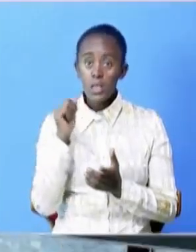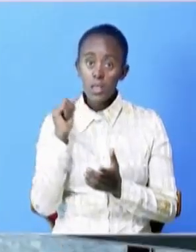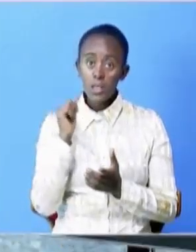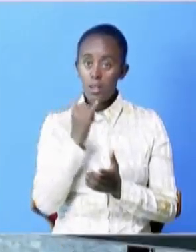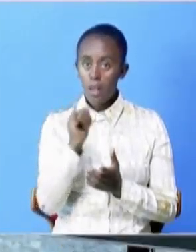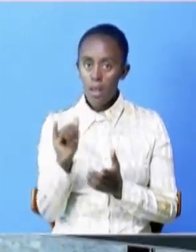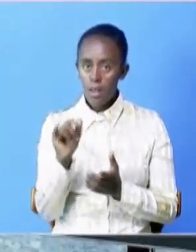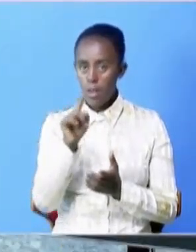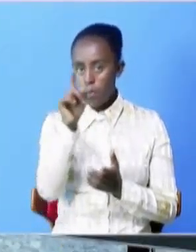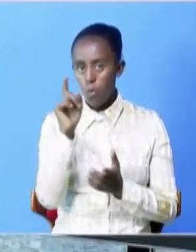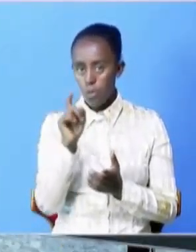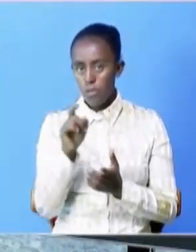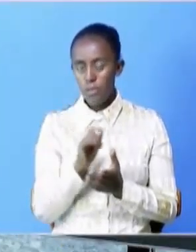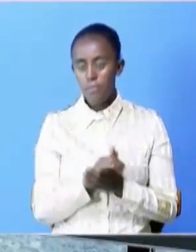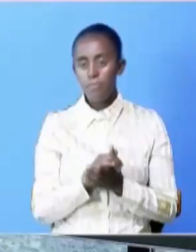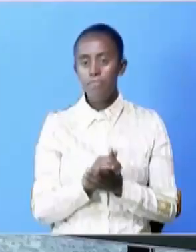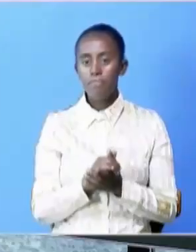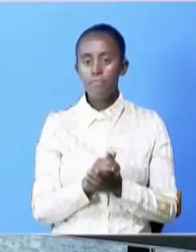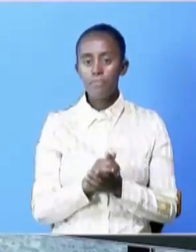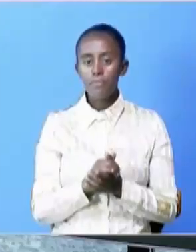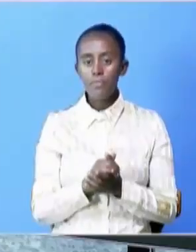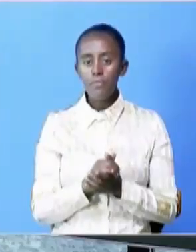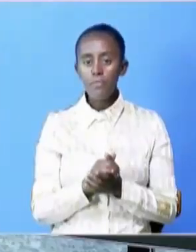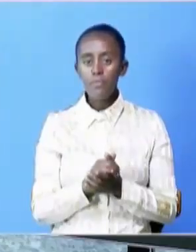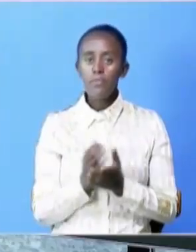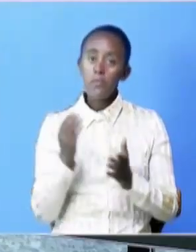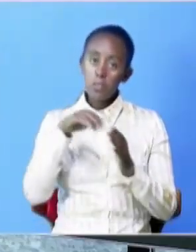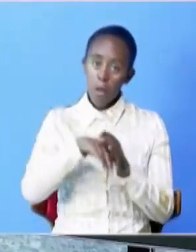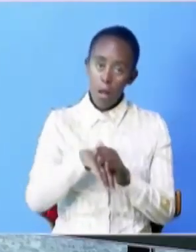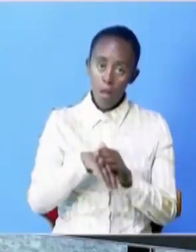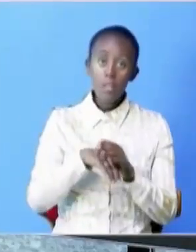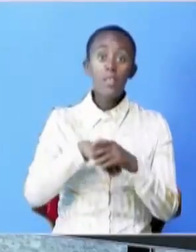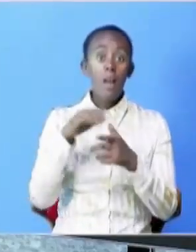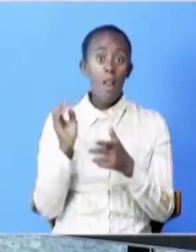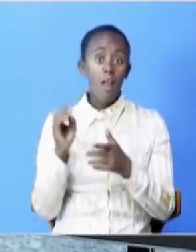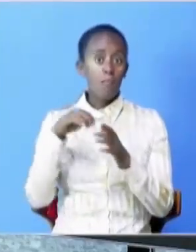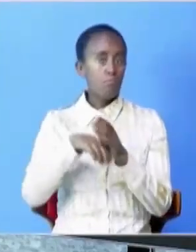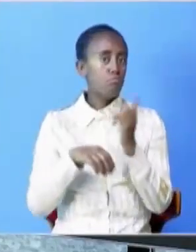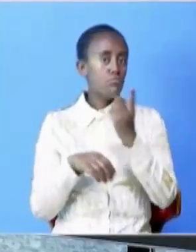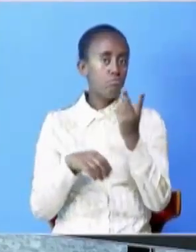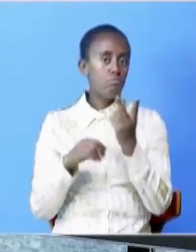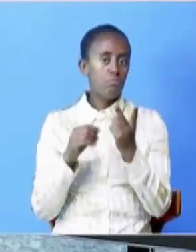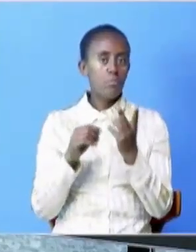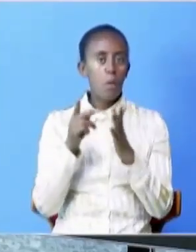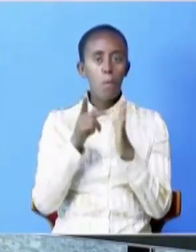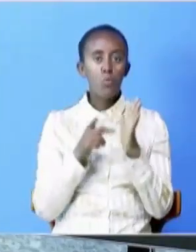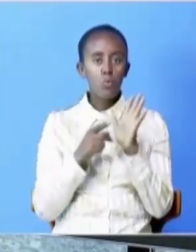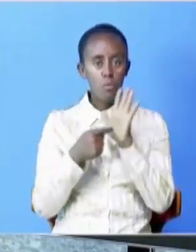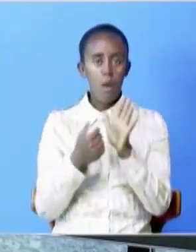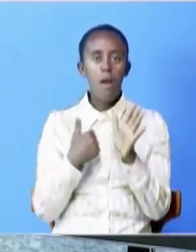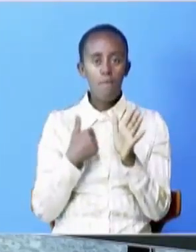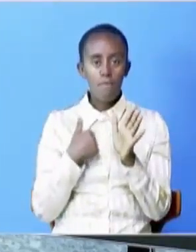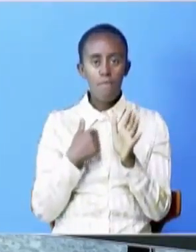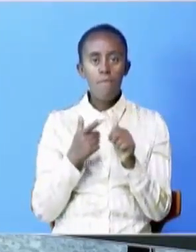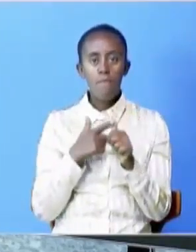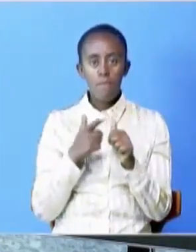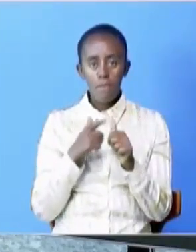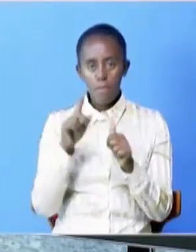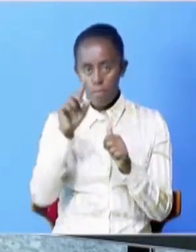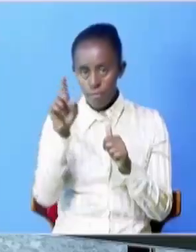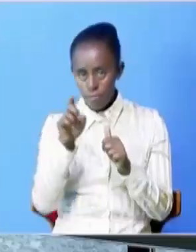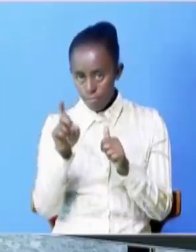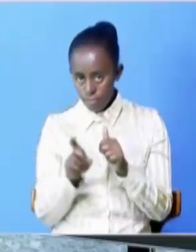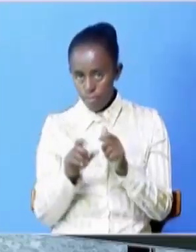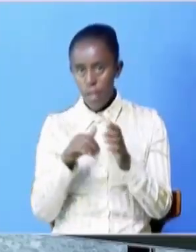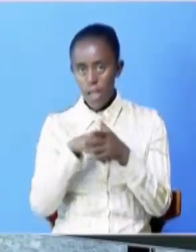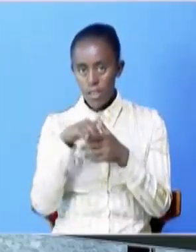Question mark. If you see here, we have an external and an internal punctuation, right? External